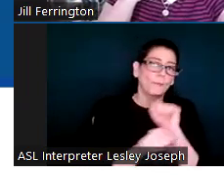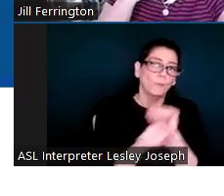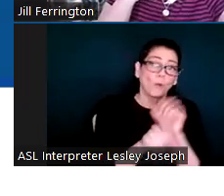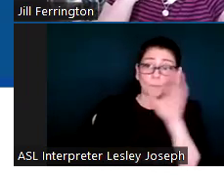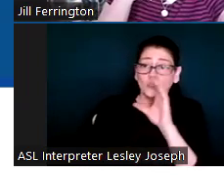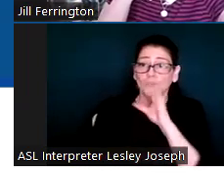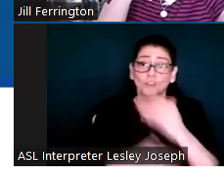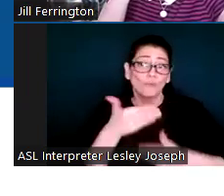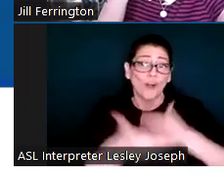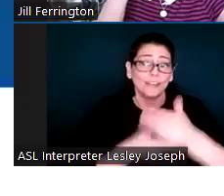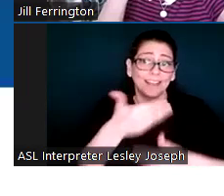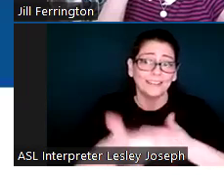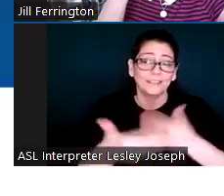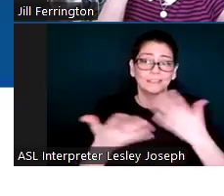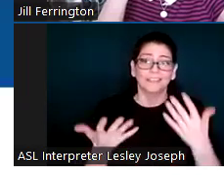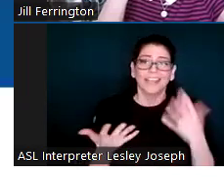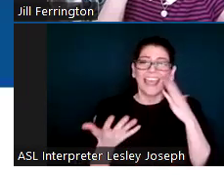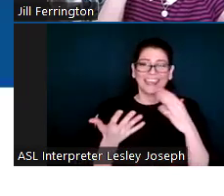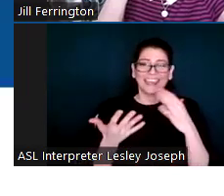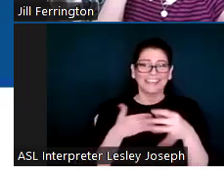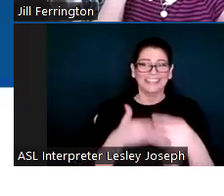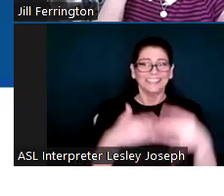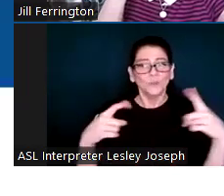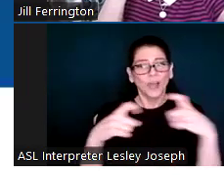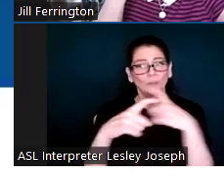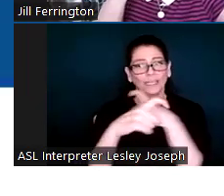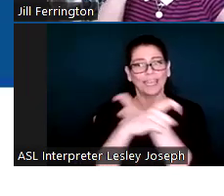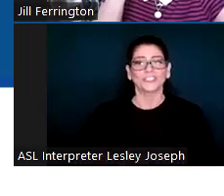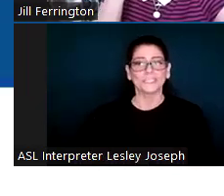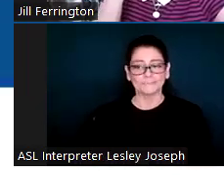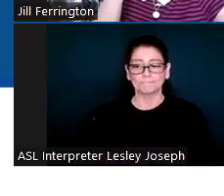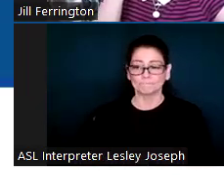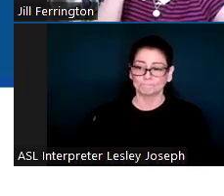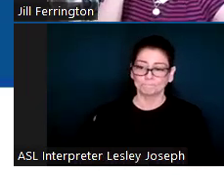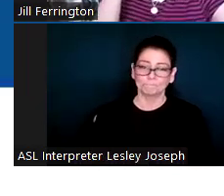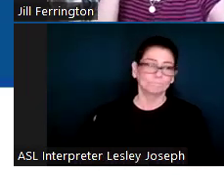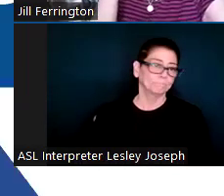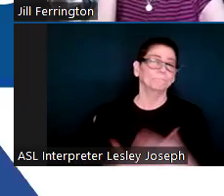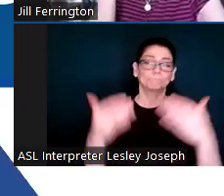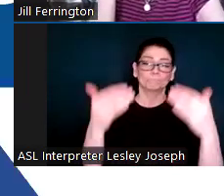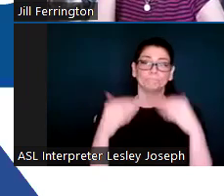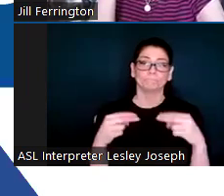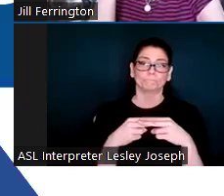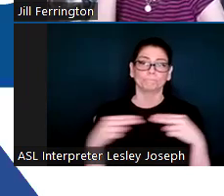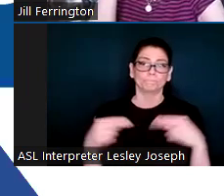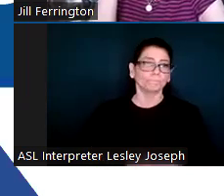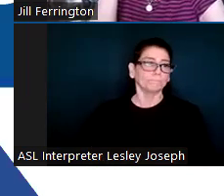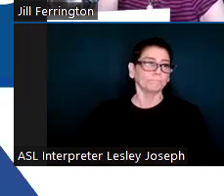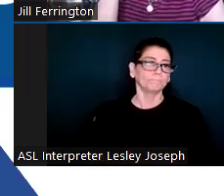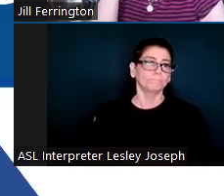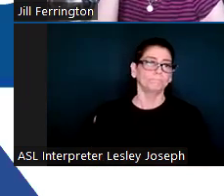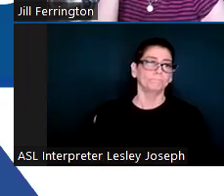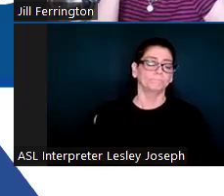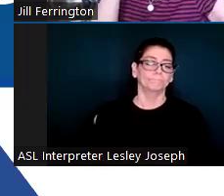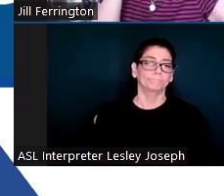process to sometimes really complicate that pathway. So we'll go on to the next slide.